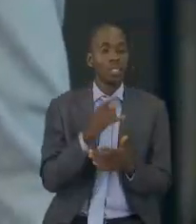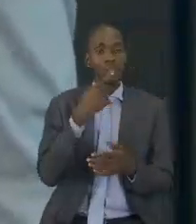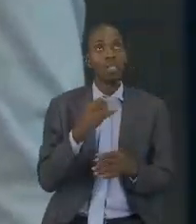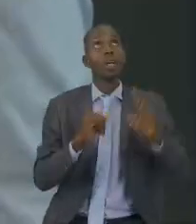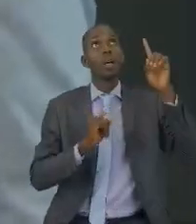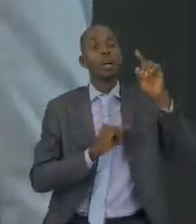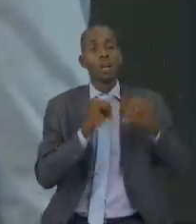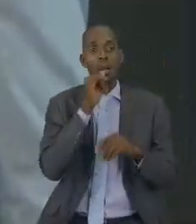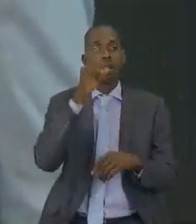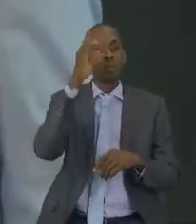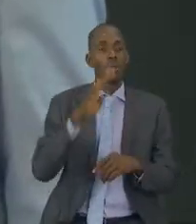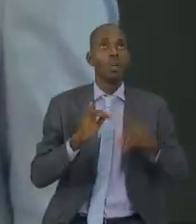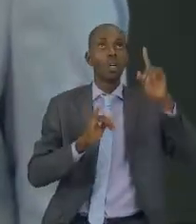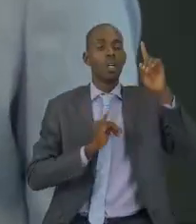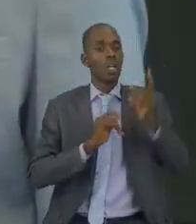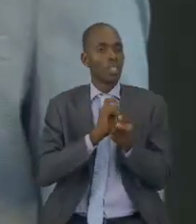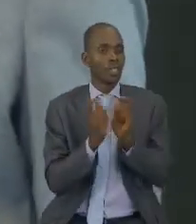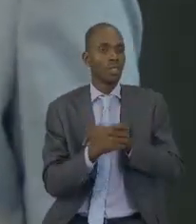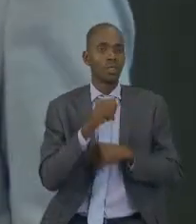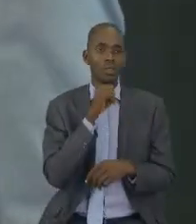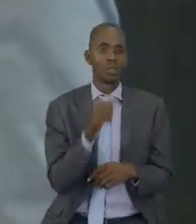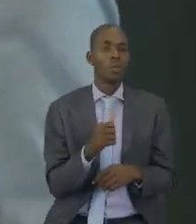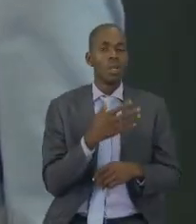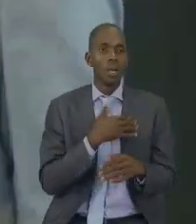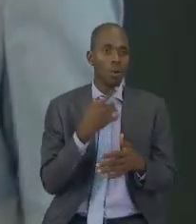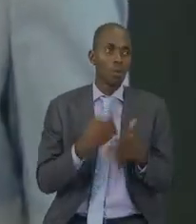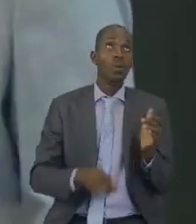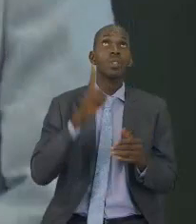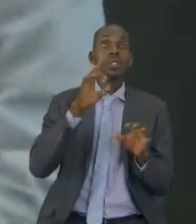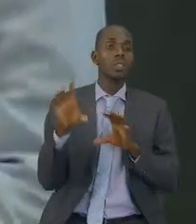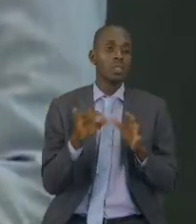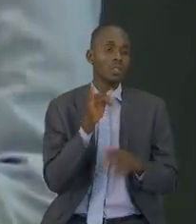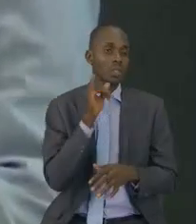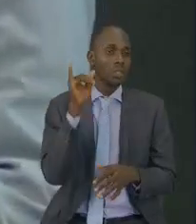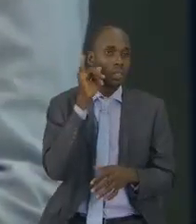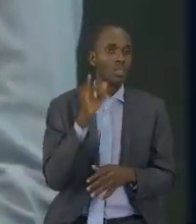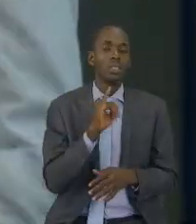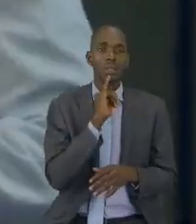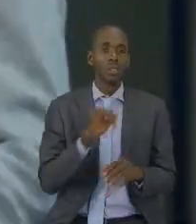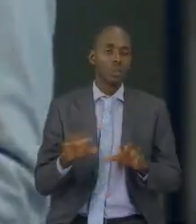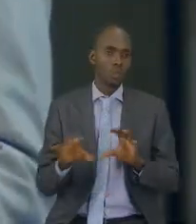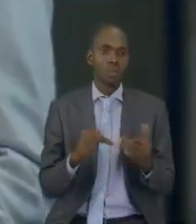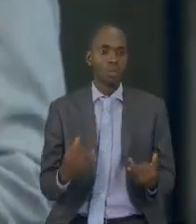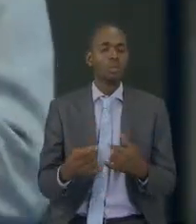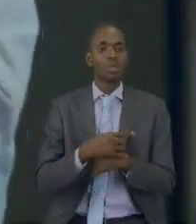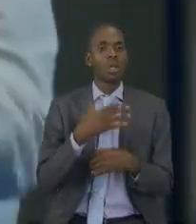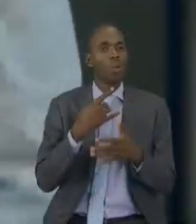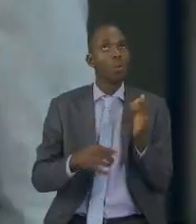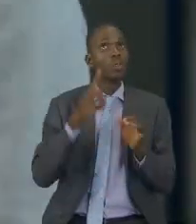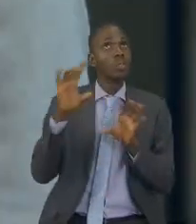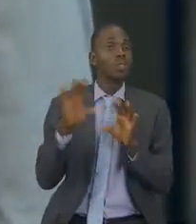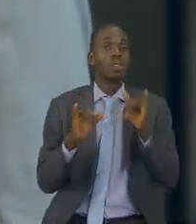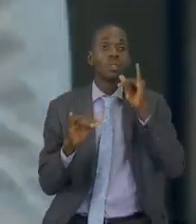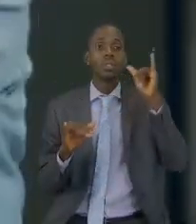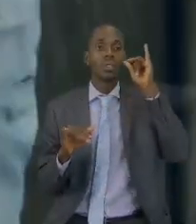God, I change not. And what he did yesterday is doing today. And what he does today is